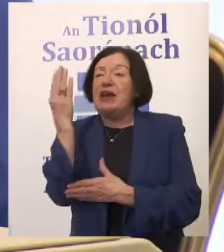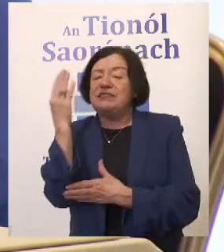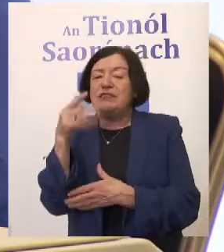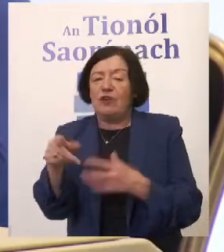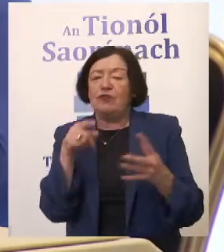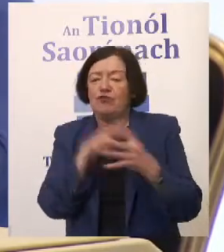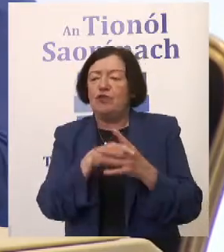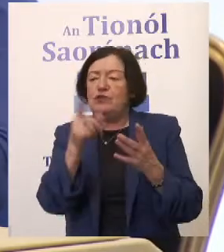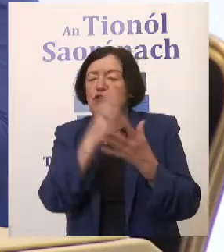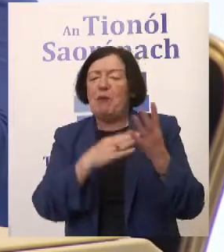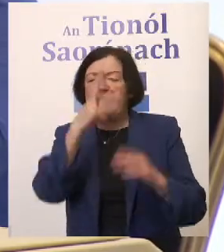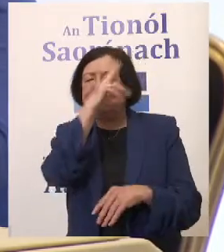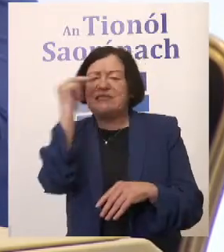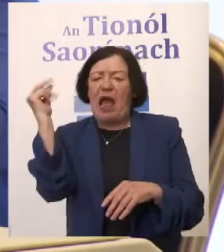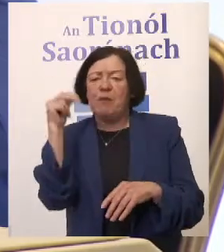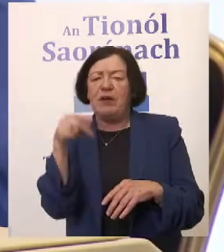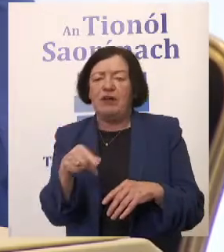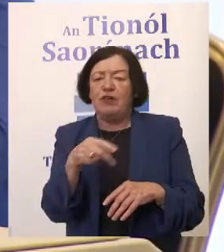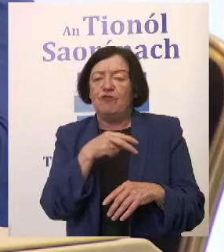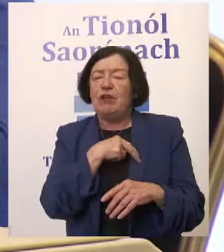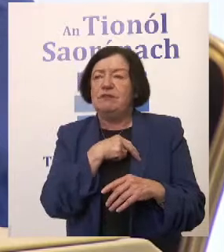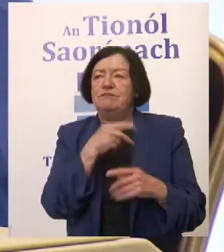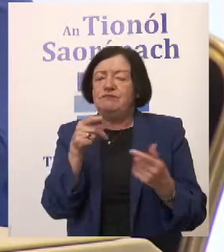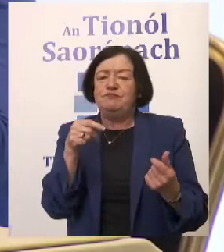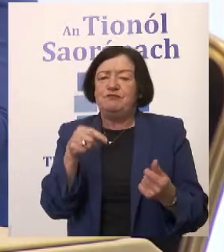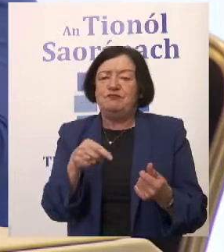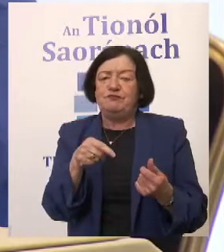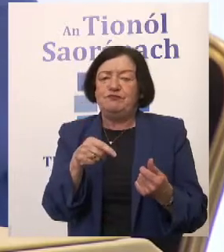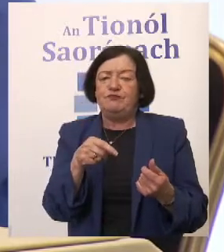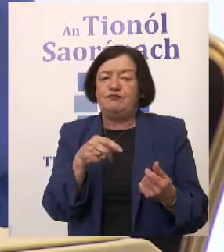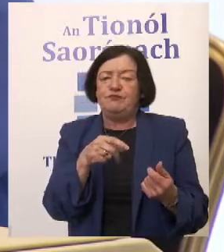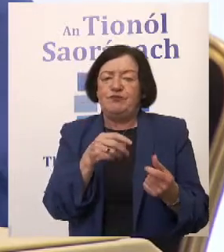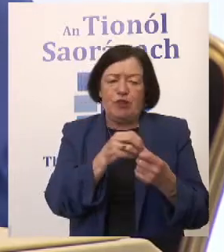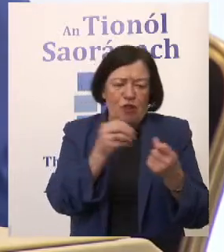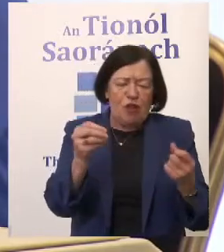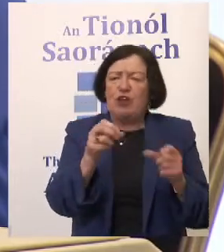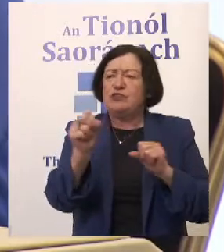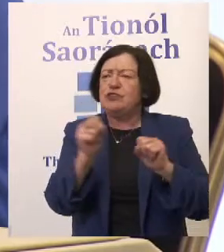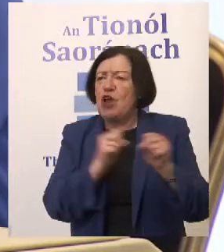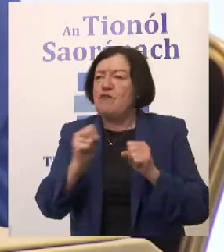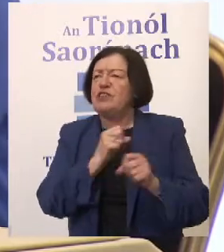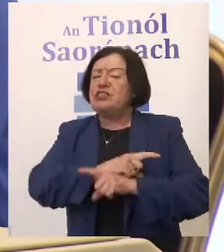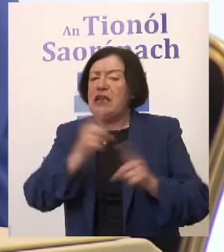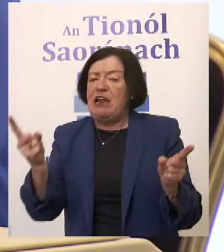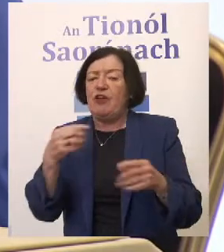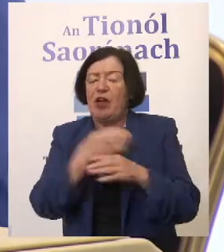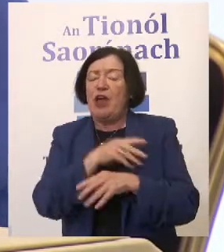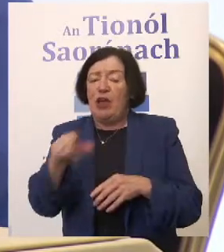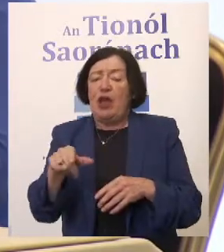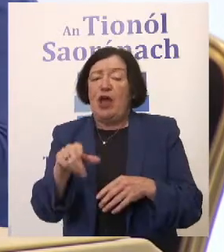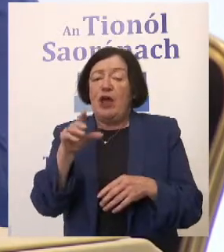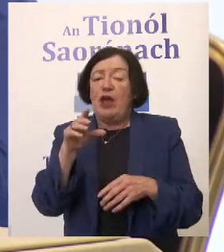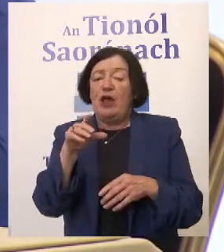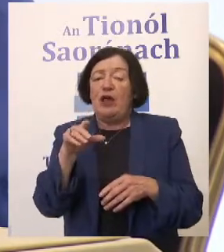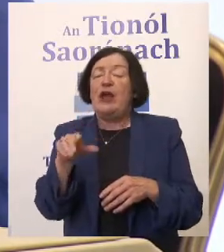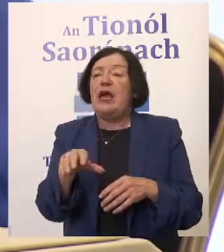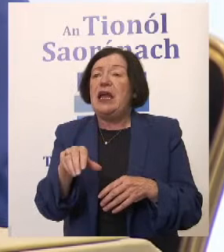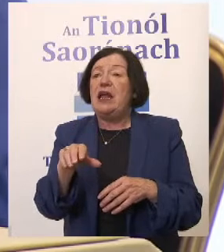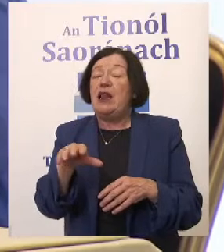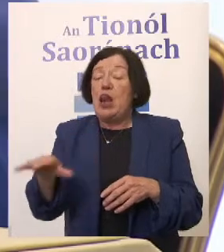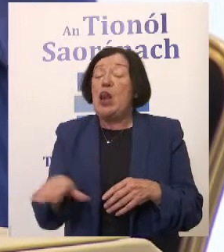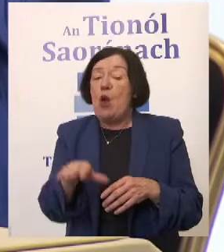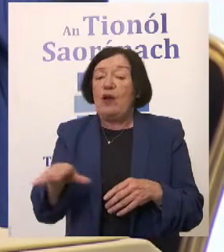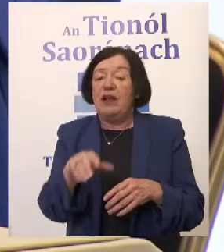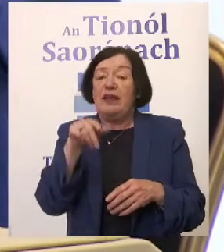through some of the examples of the really concrete educational and welfare services that are delivered by the local authorities. So some of that is paid